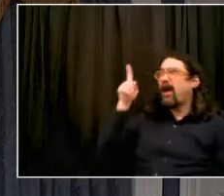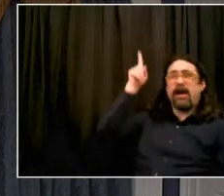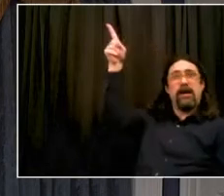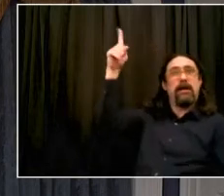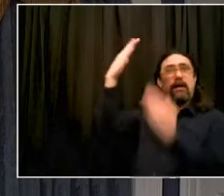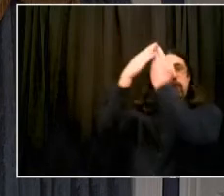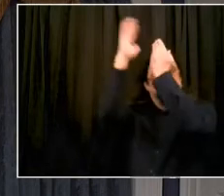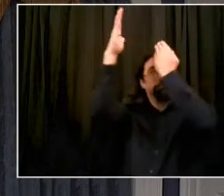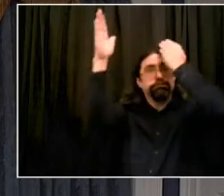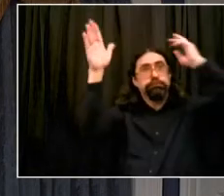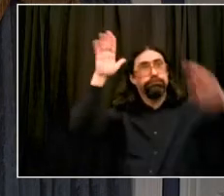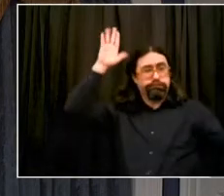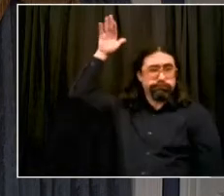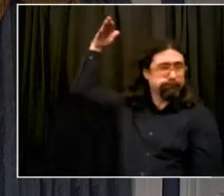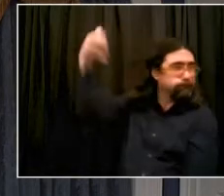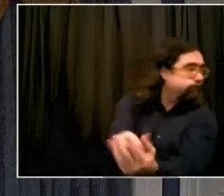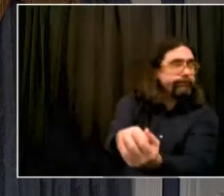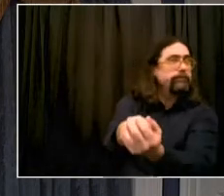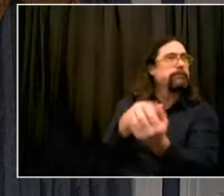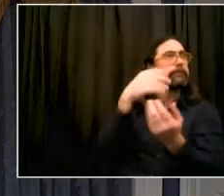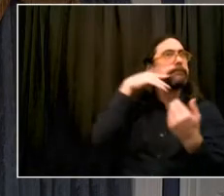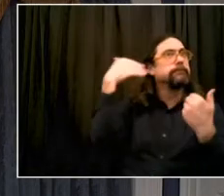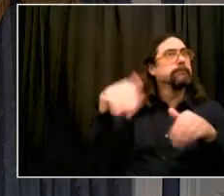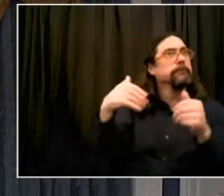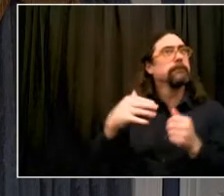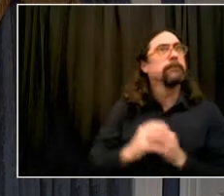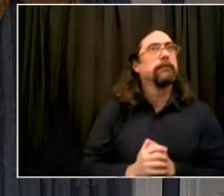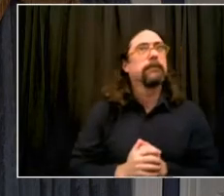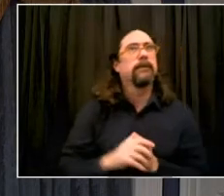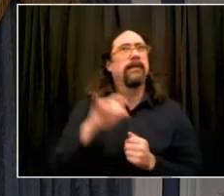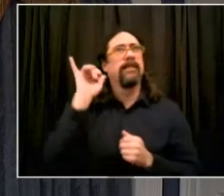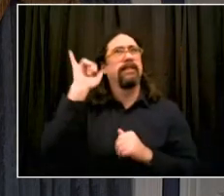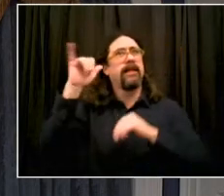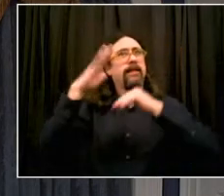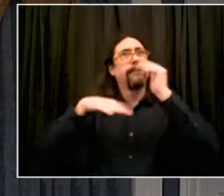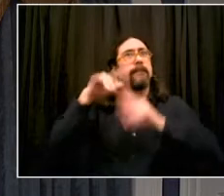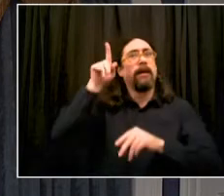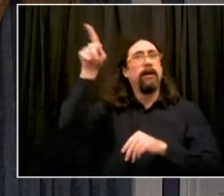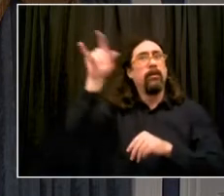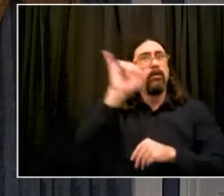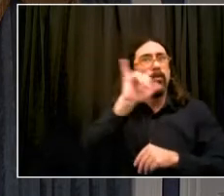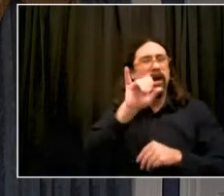these high-rises are a danger to the public and the businesses around them?